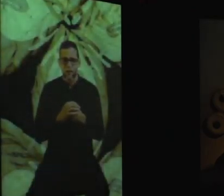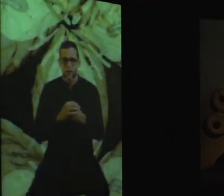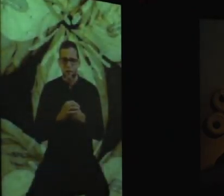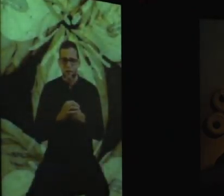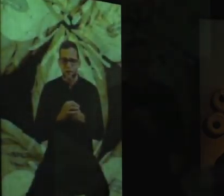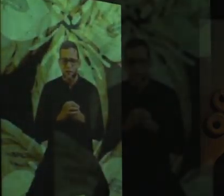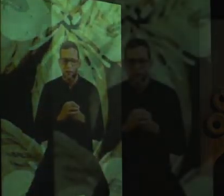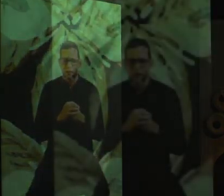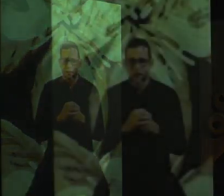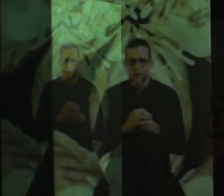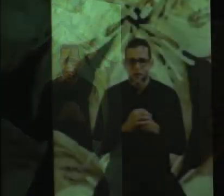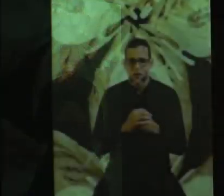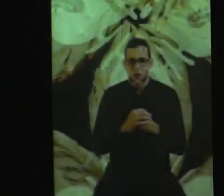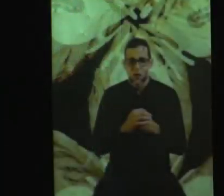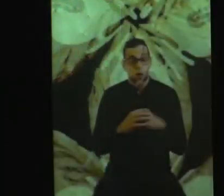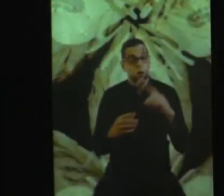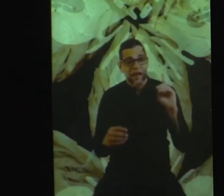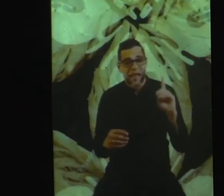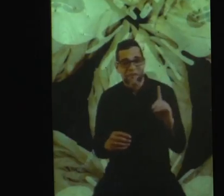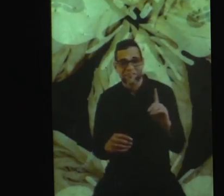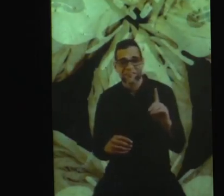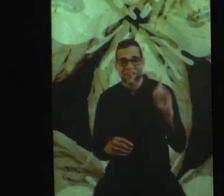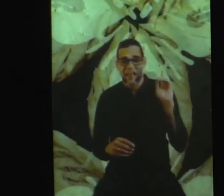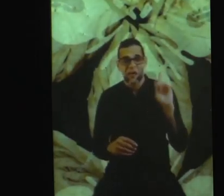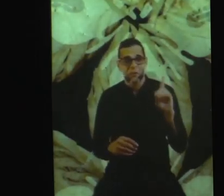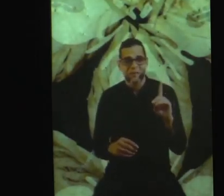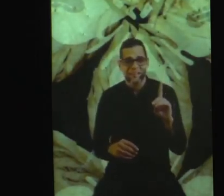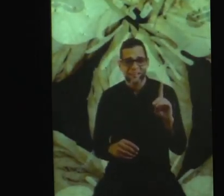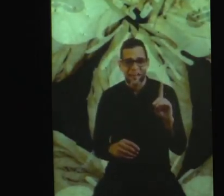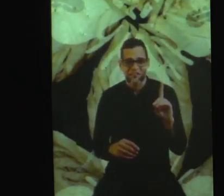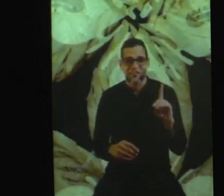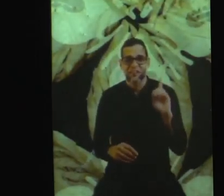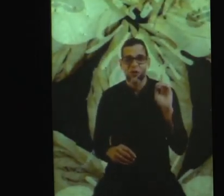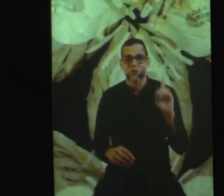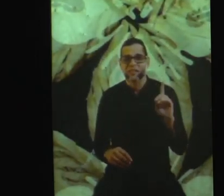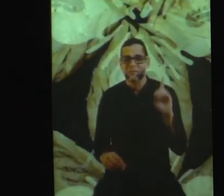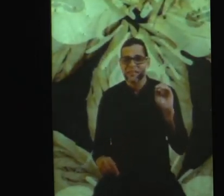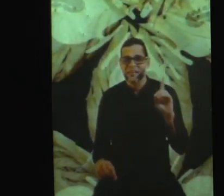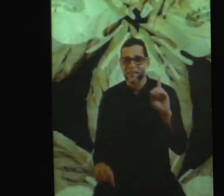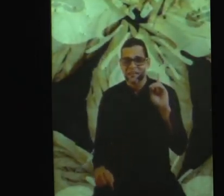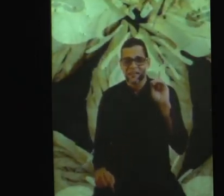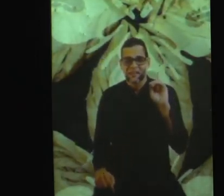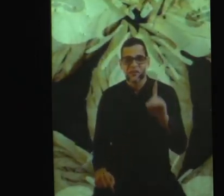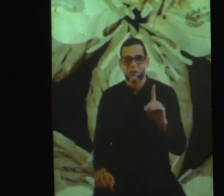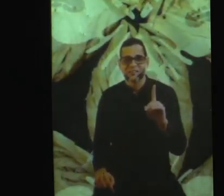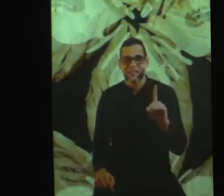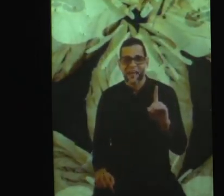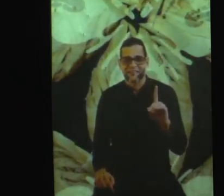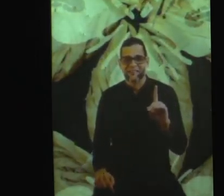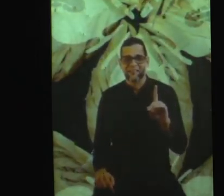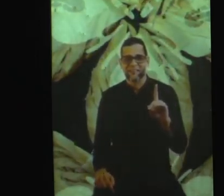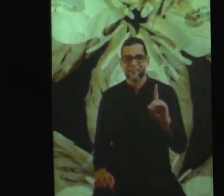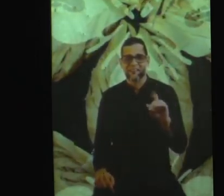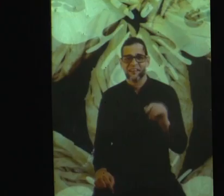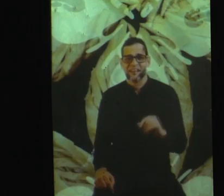than others. Oh, and I have his LP collection, the only media known to